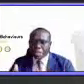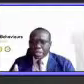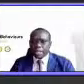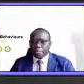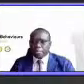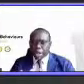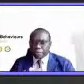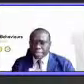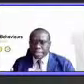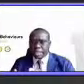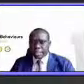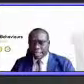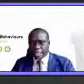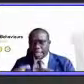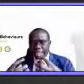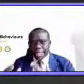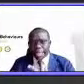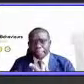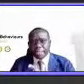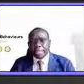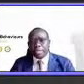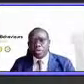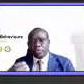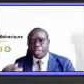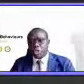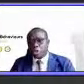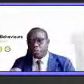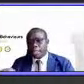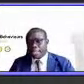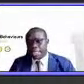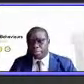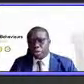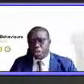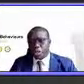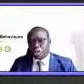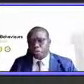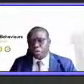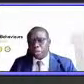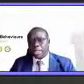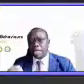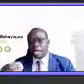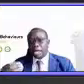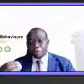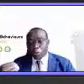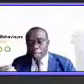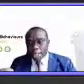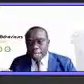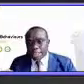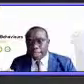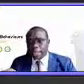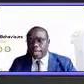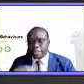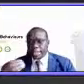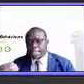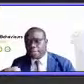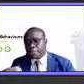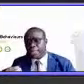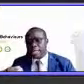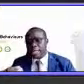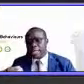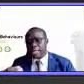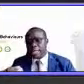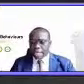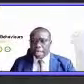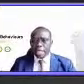policy drivers, really take up the conversation of sustainable aviation fuel and other